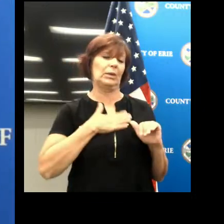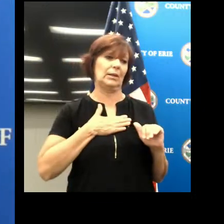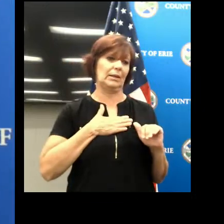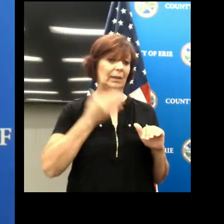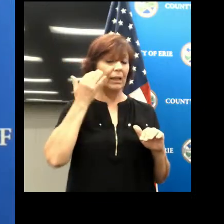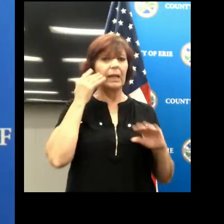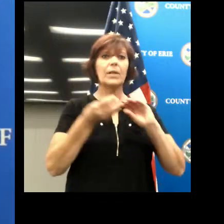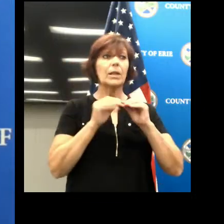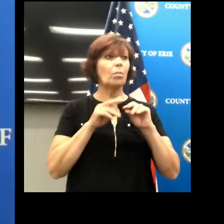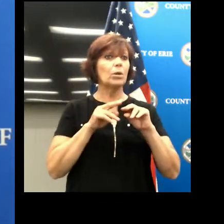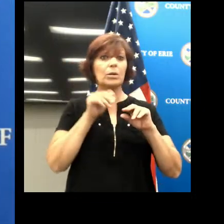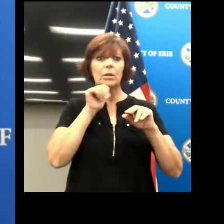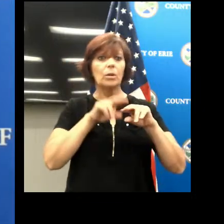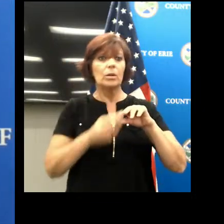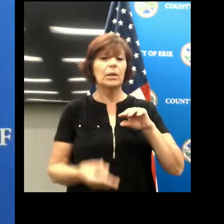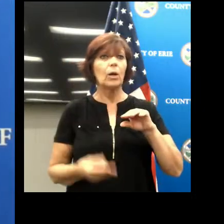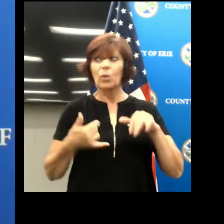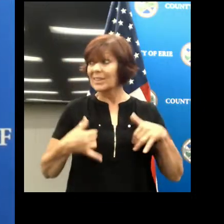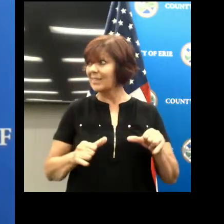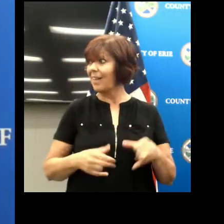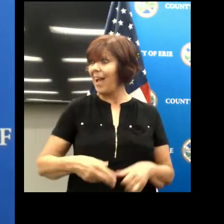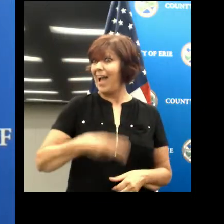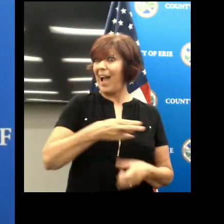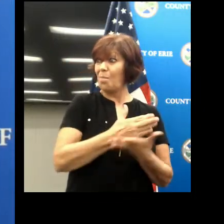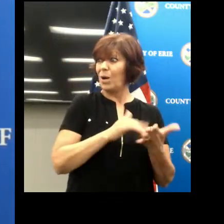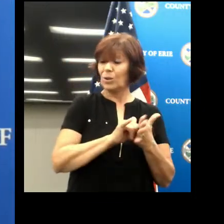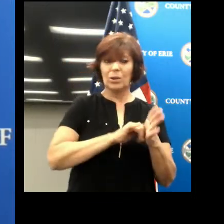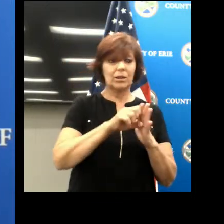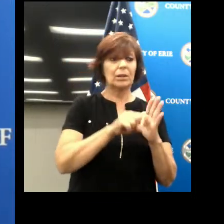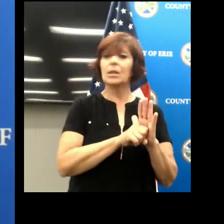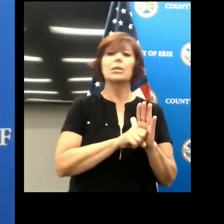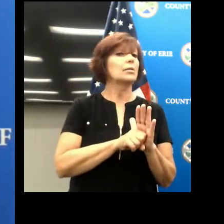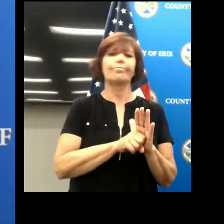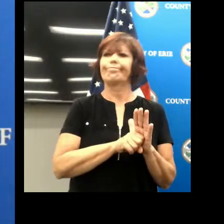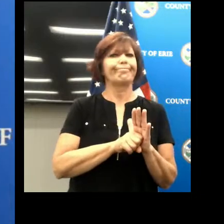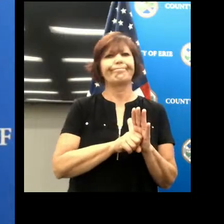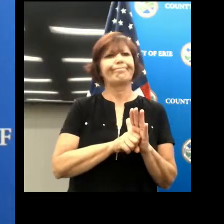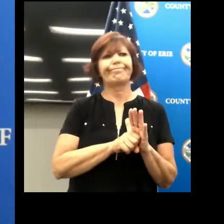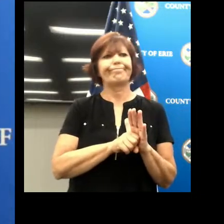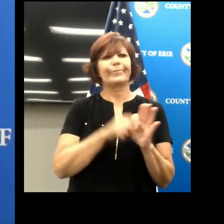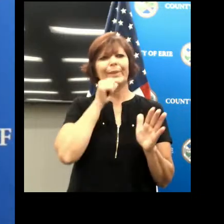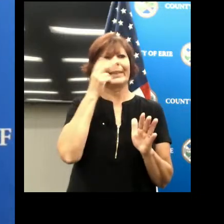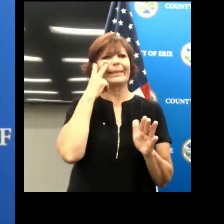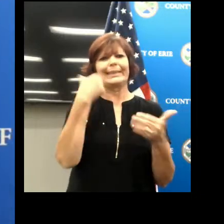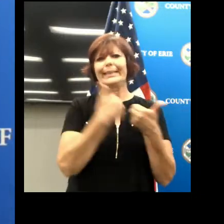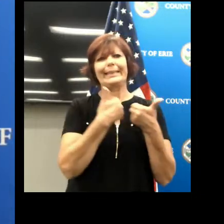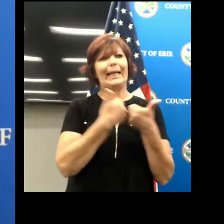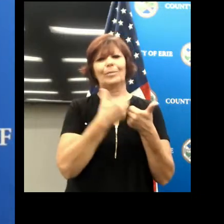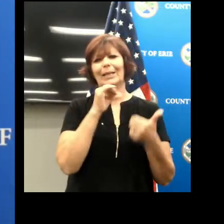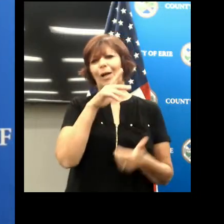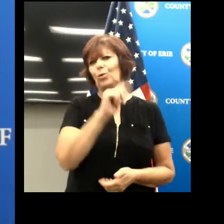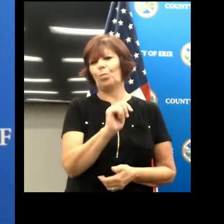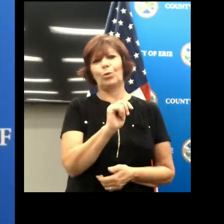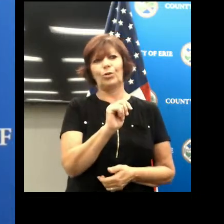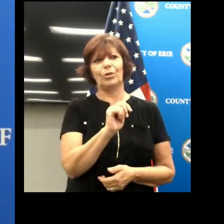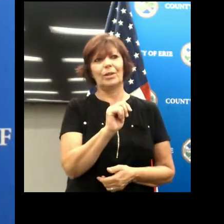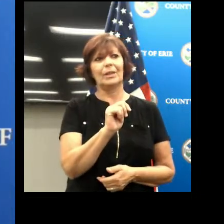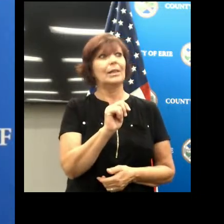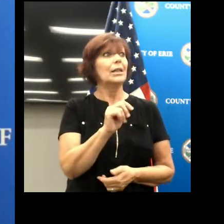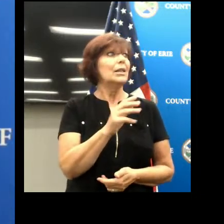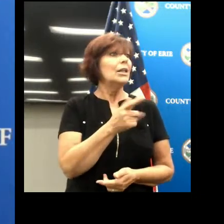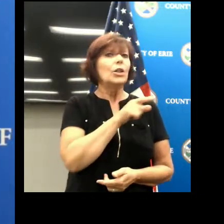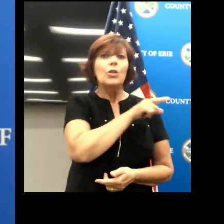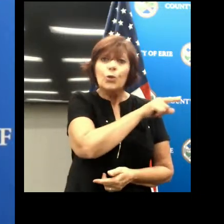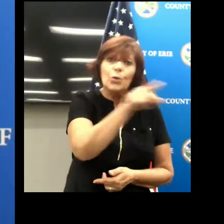our numbers don't go down and we're still the highest part of New York State, I'm doubtful that we're going to see games in October be allowed. It's in